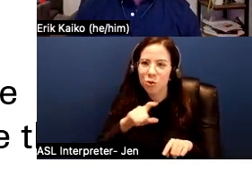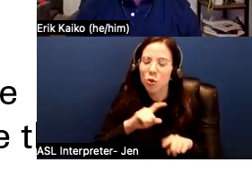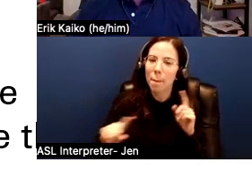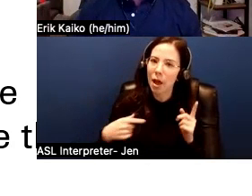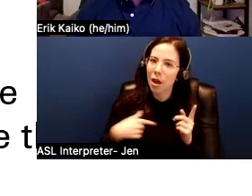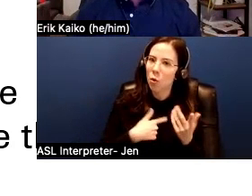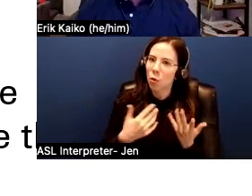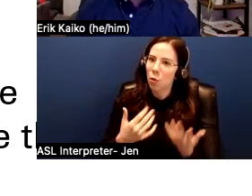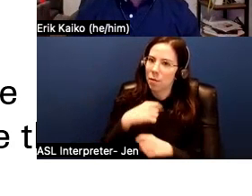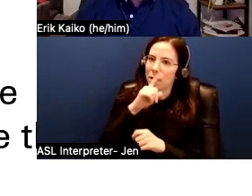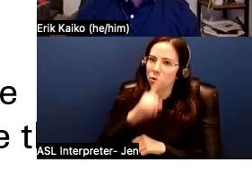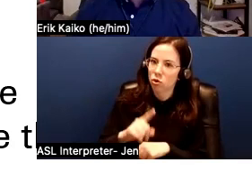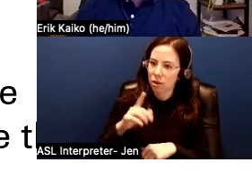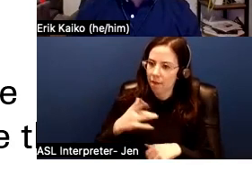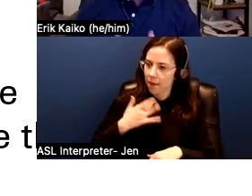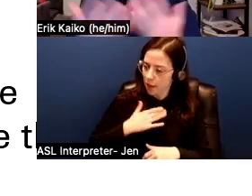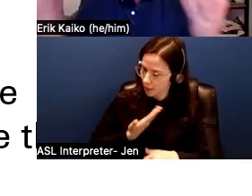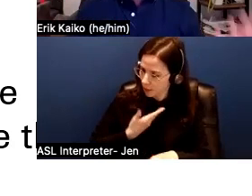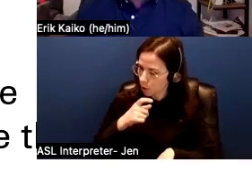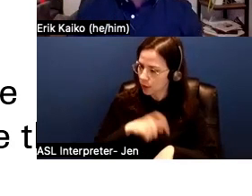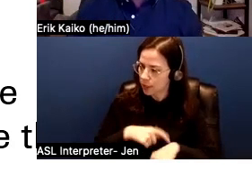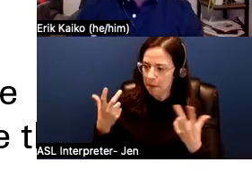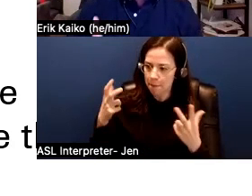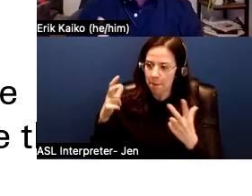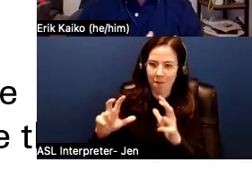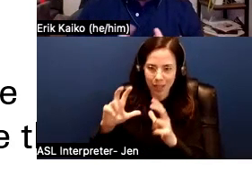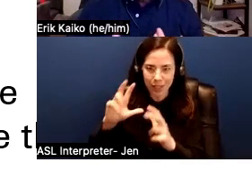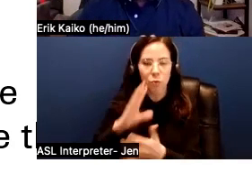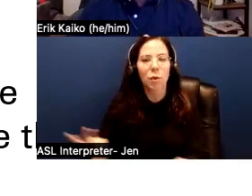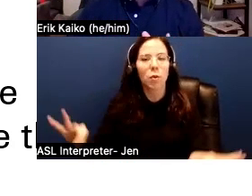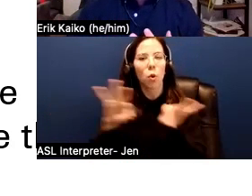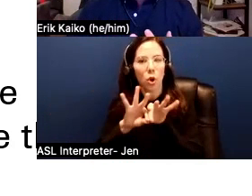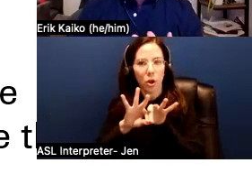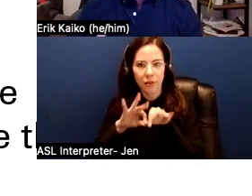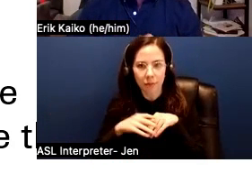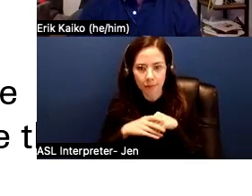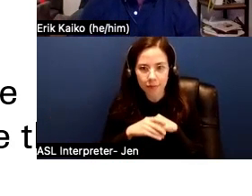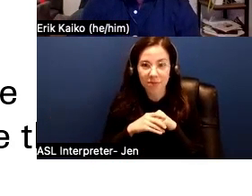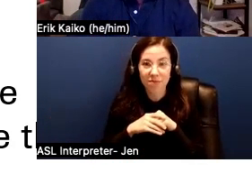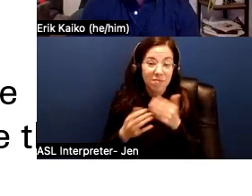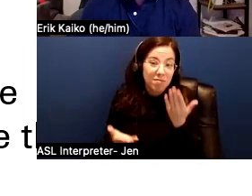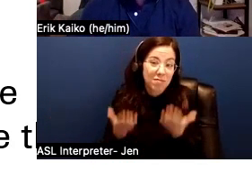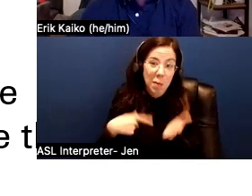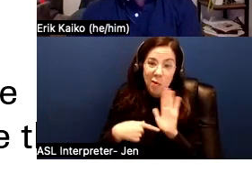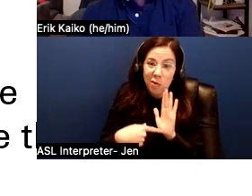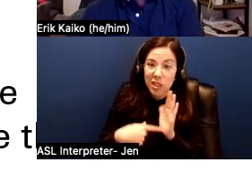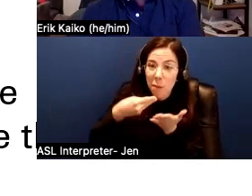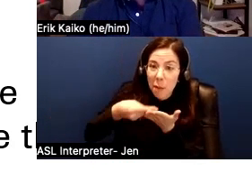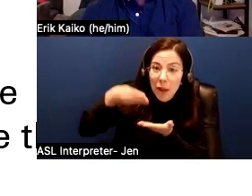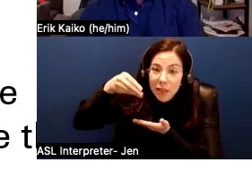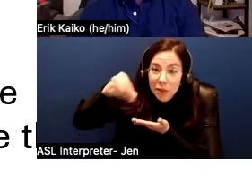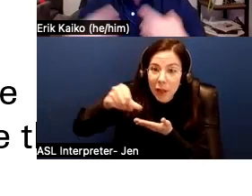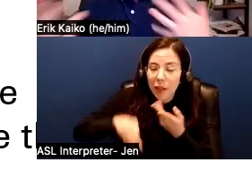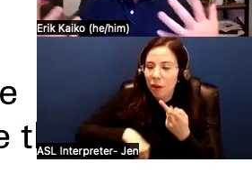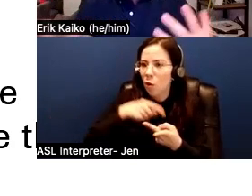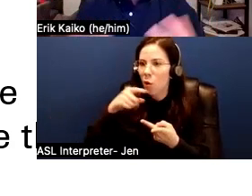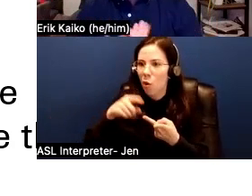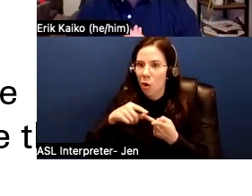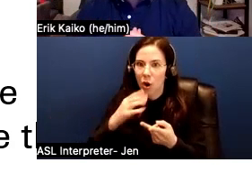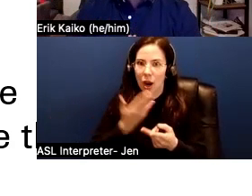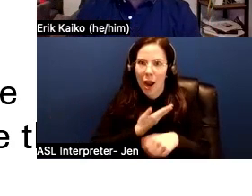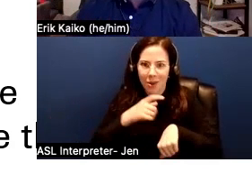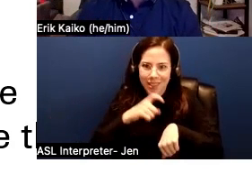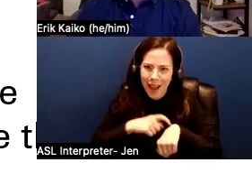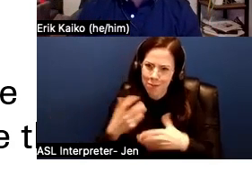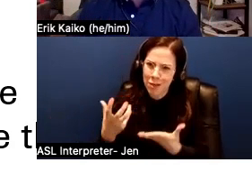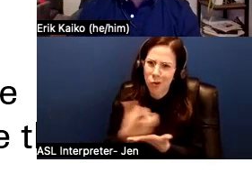least feel like our time will be well spent doing something, spending our hard-earned money, spending our valuable time, whatever it may be,